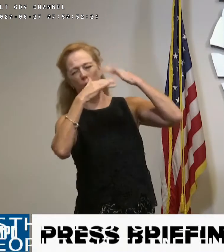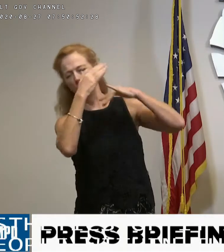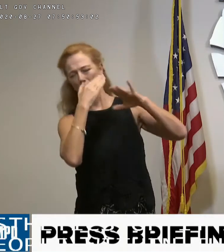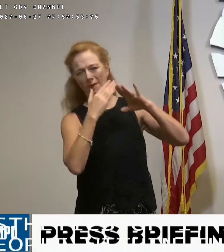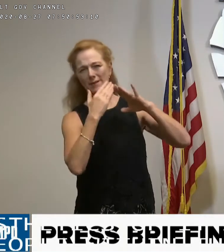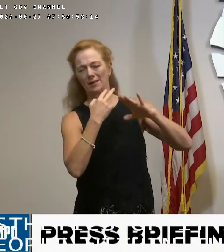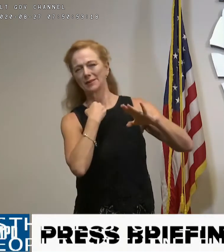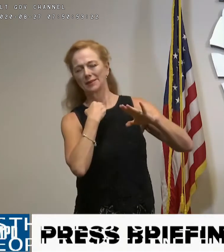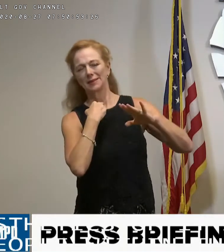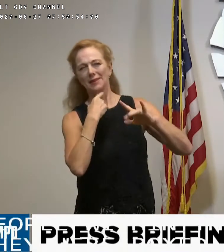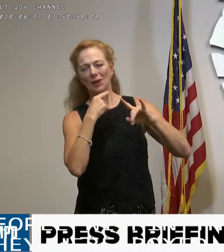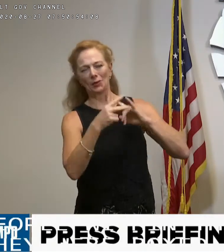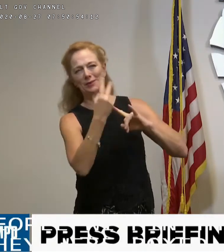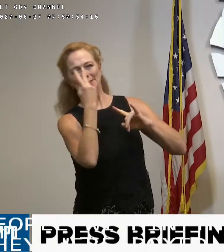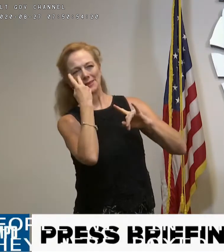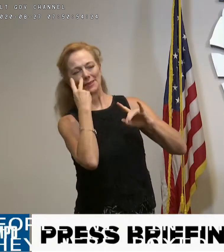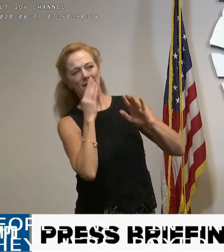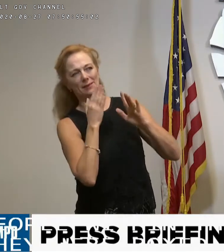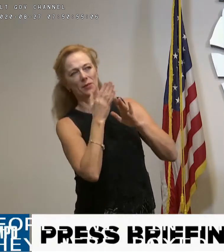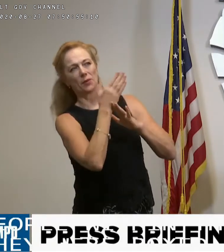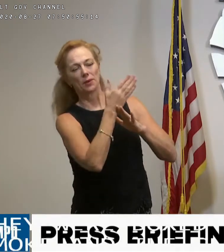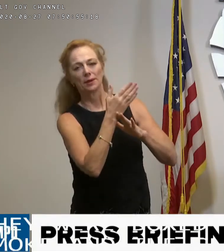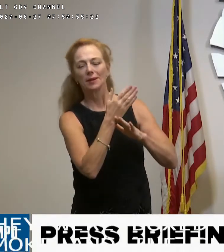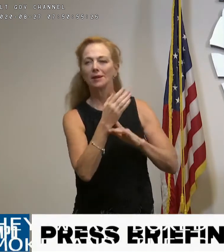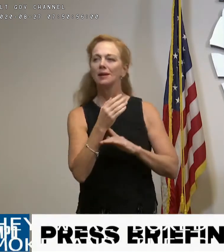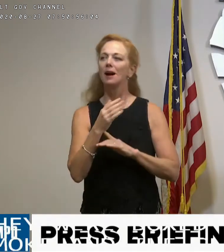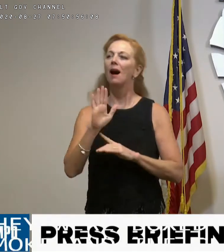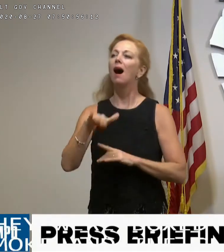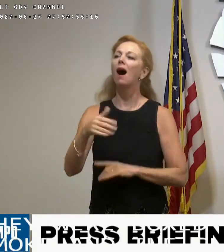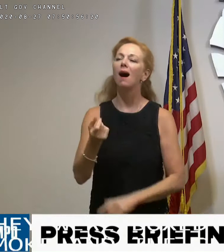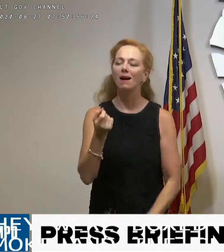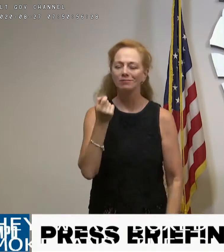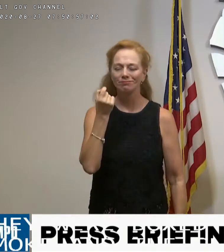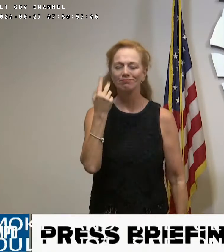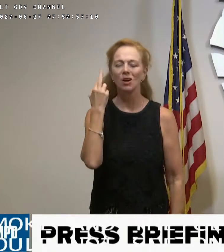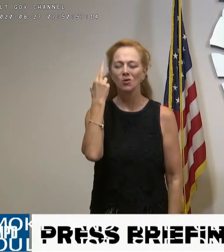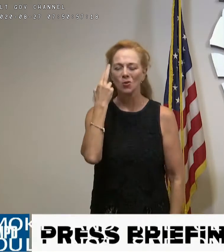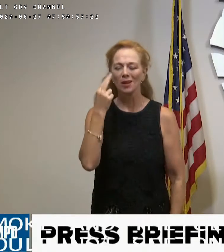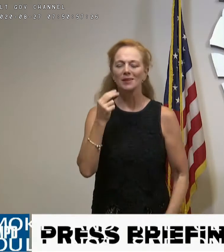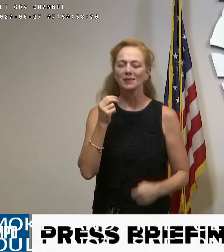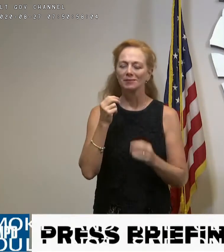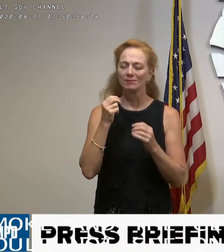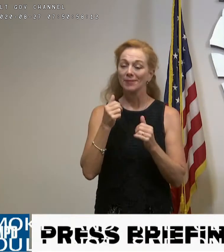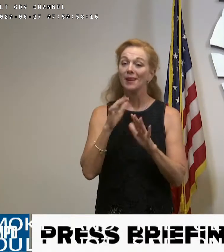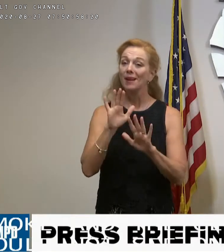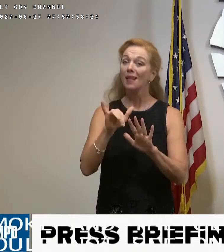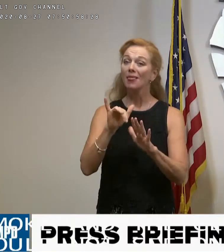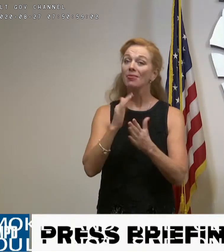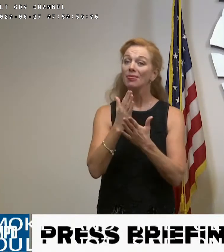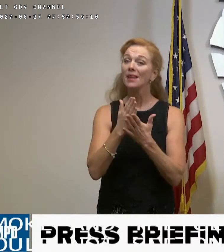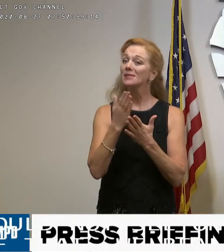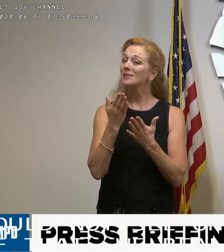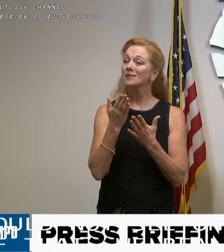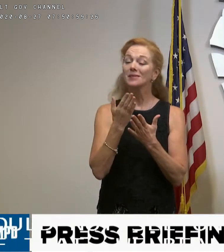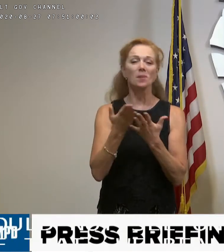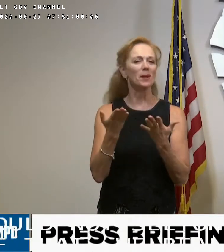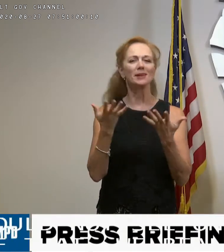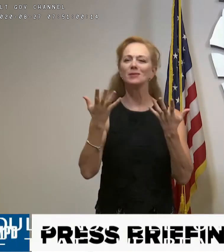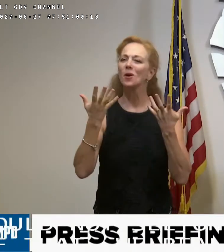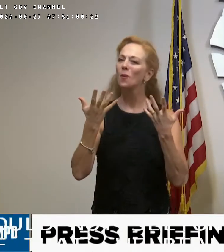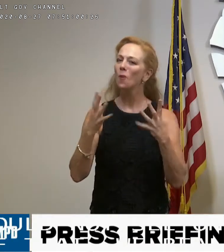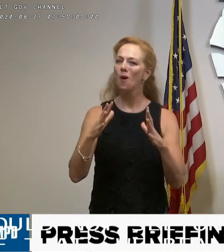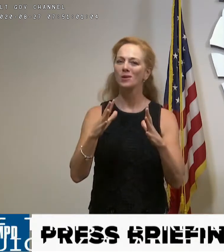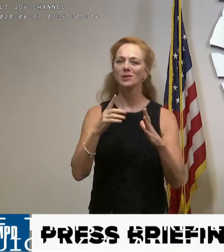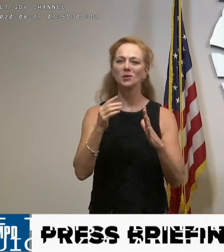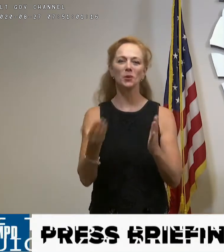cloud that they could not see on the other side of that, we realized very quickly that is something that we do not